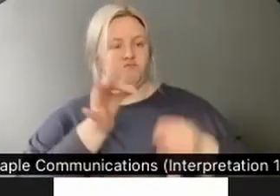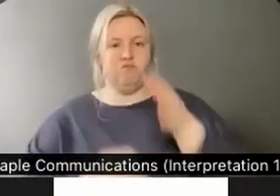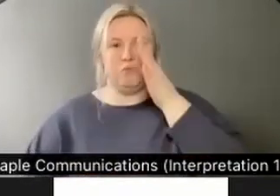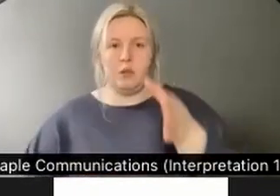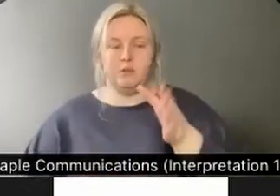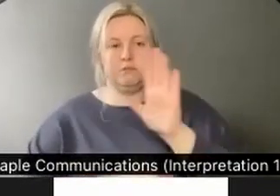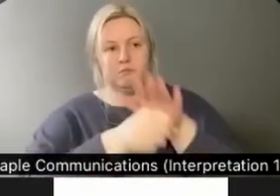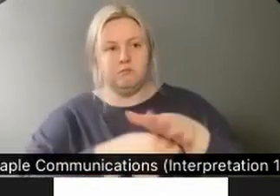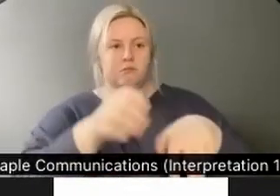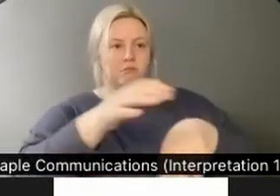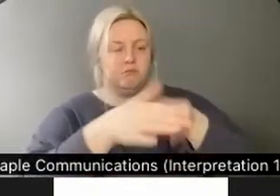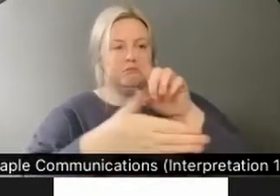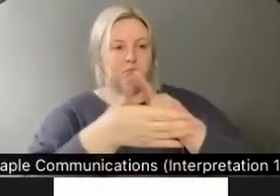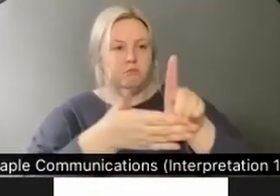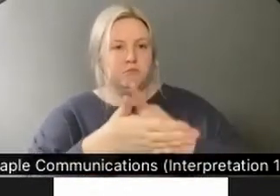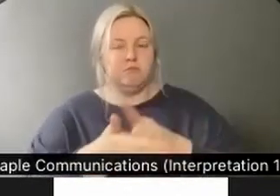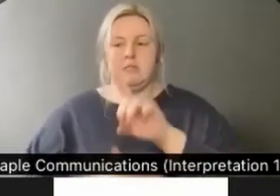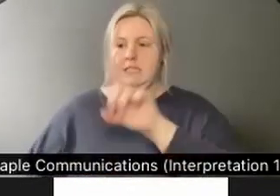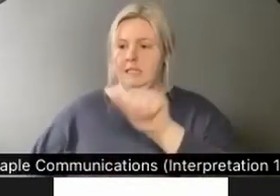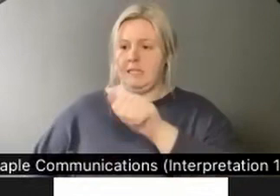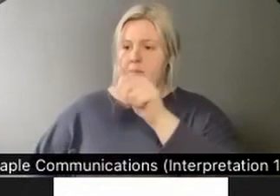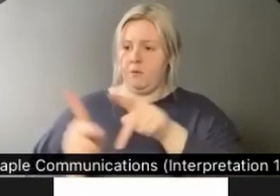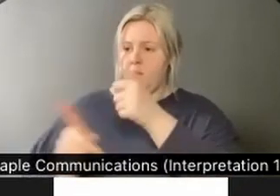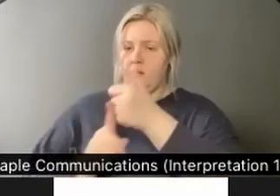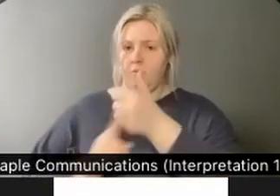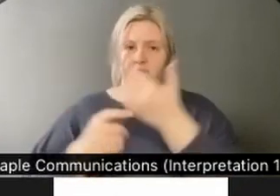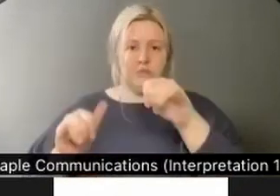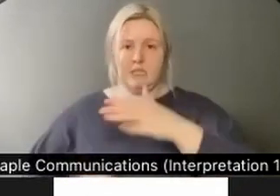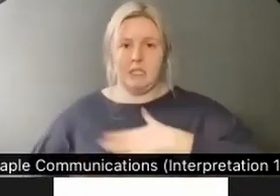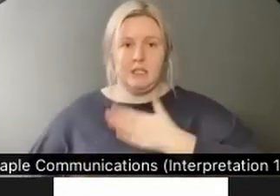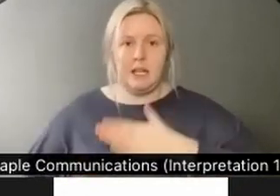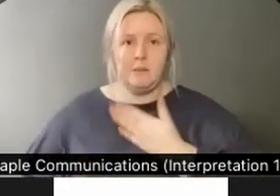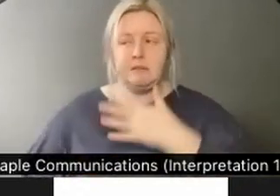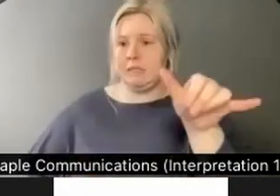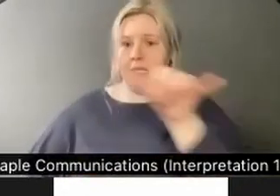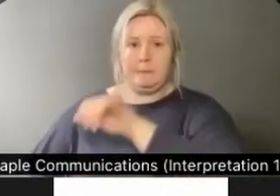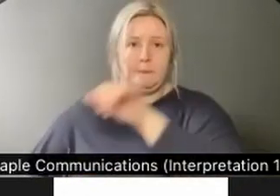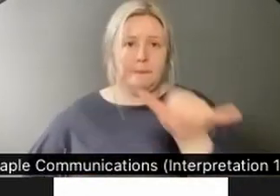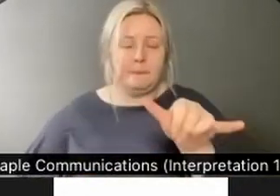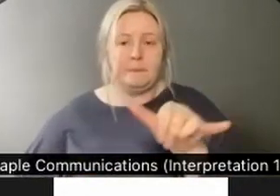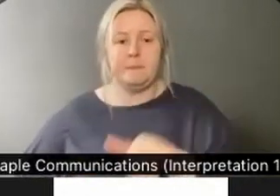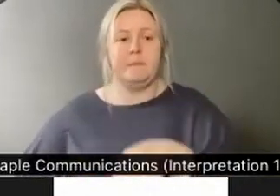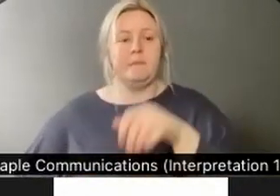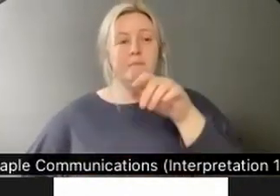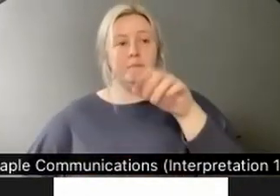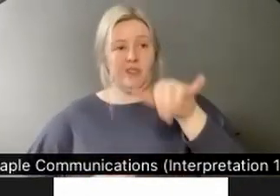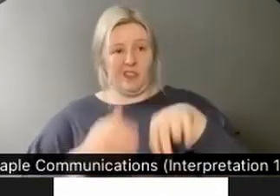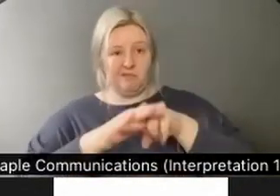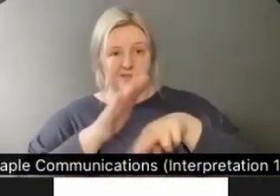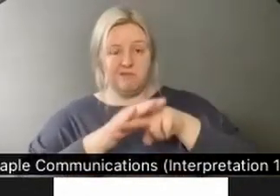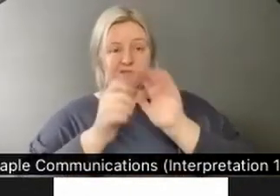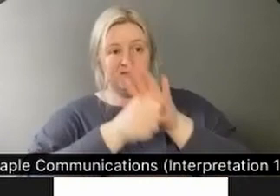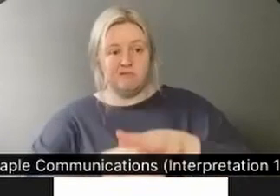are often as happy as people without disabilities. Ableism is especially problematic for clinicians